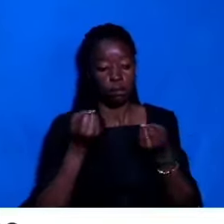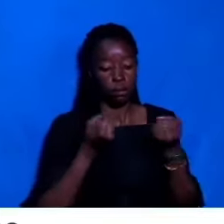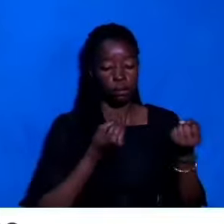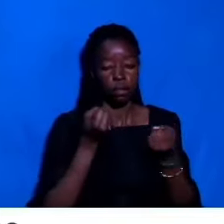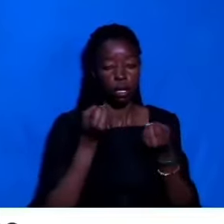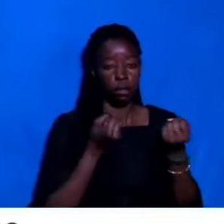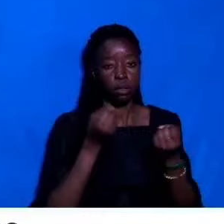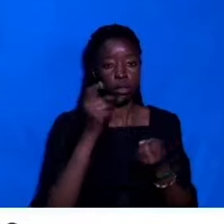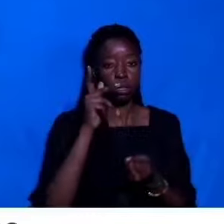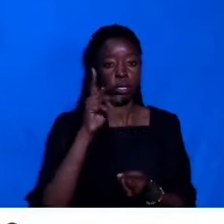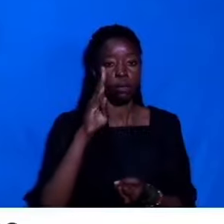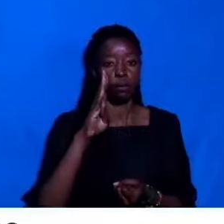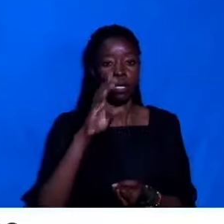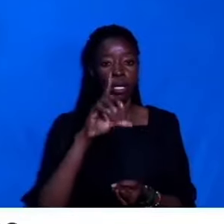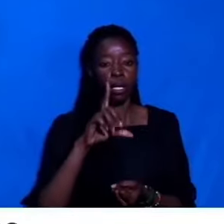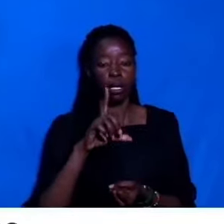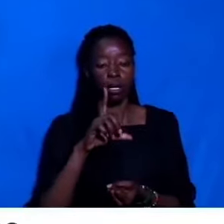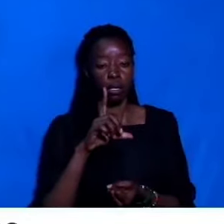Old one. Badly used.